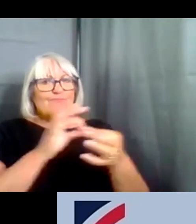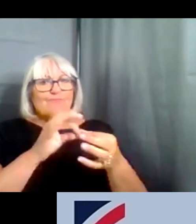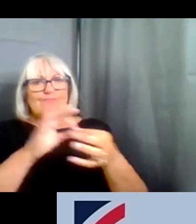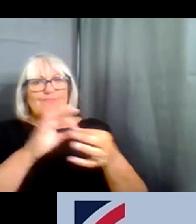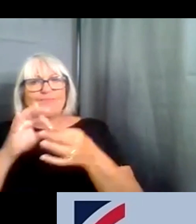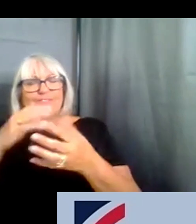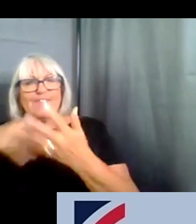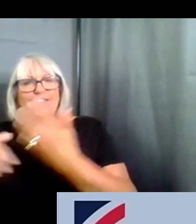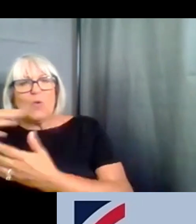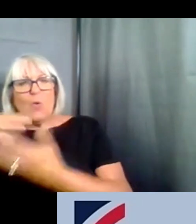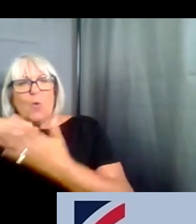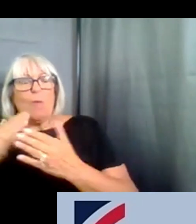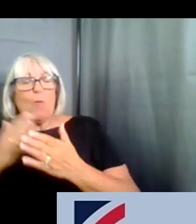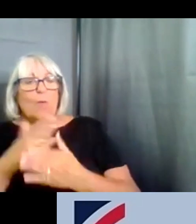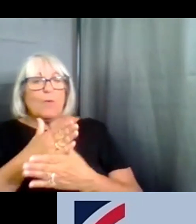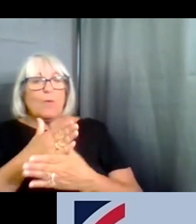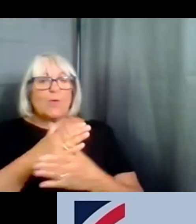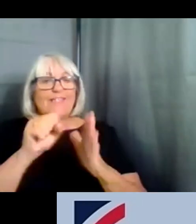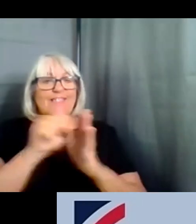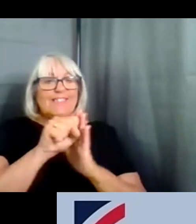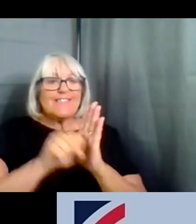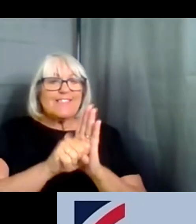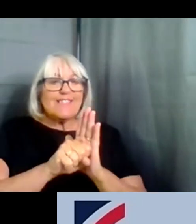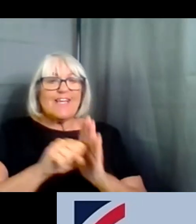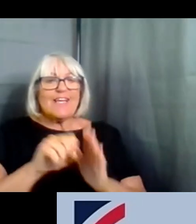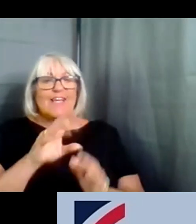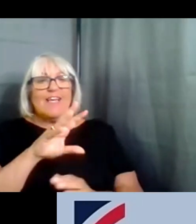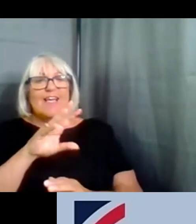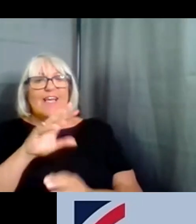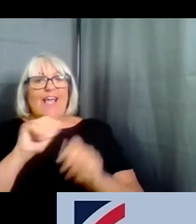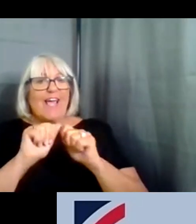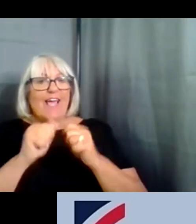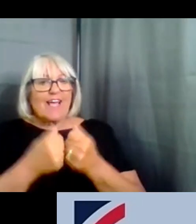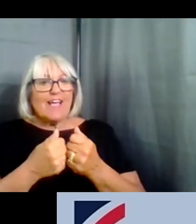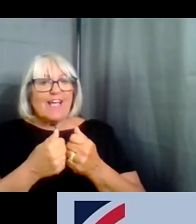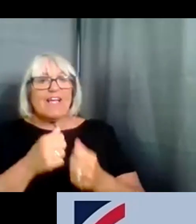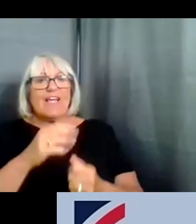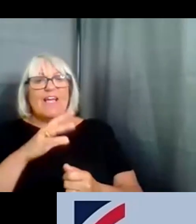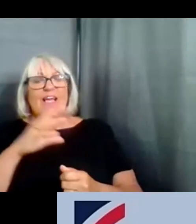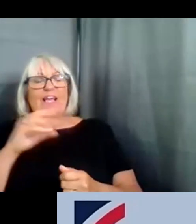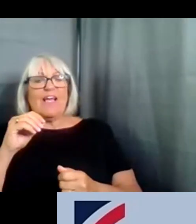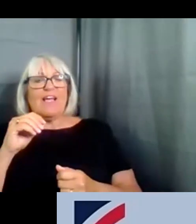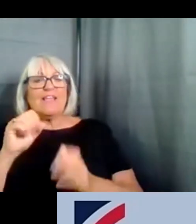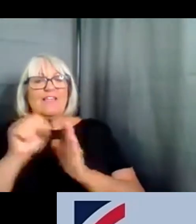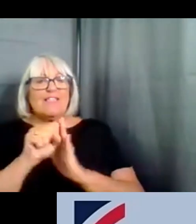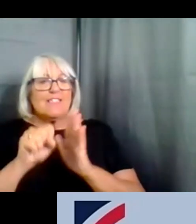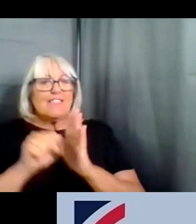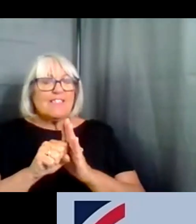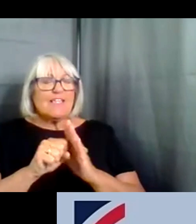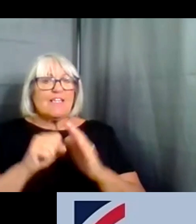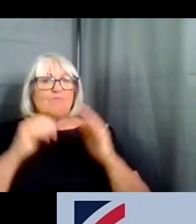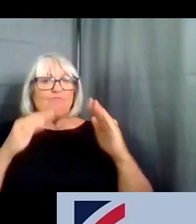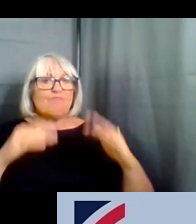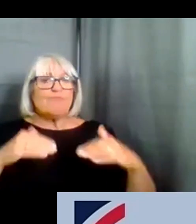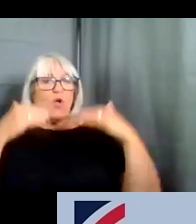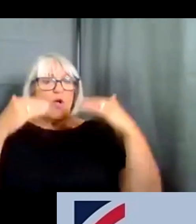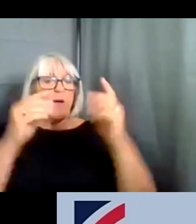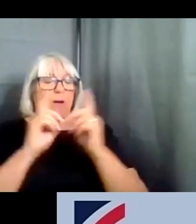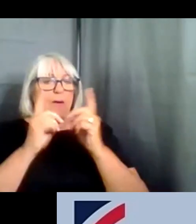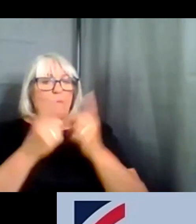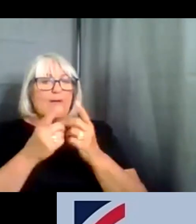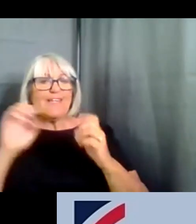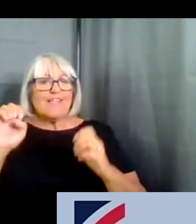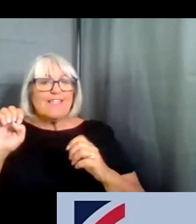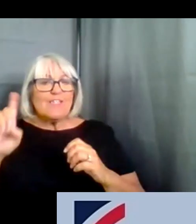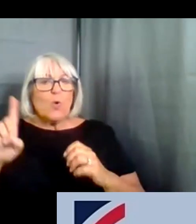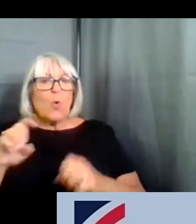workforce agencies, state departments of education, and in some instances, state departments of higher education. So you could see